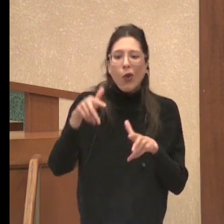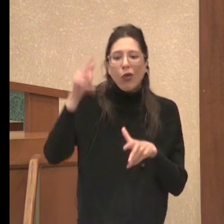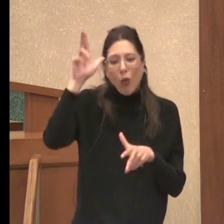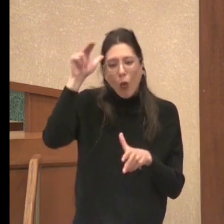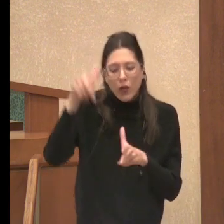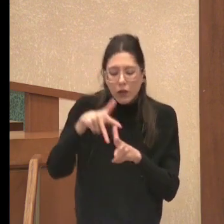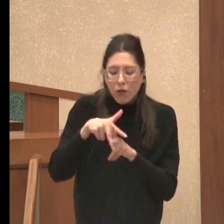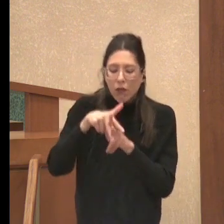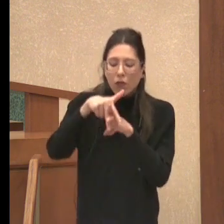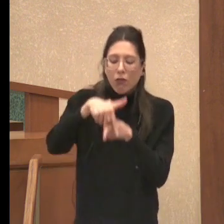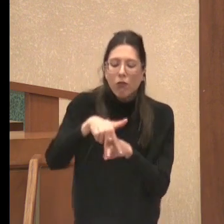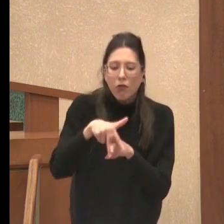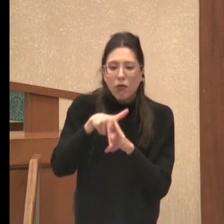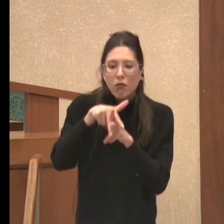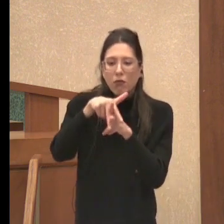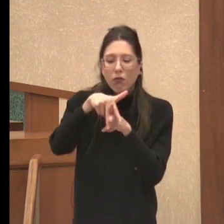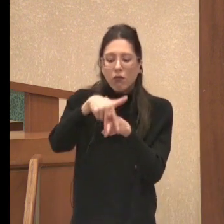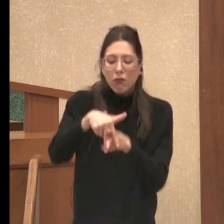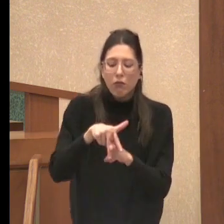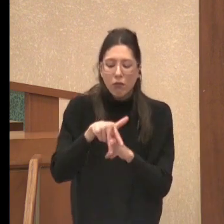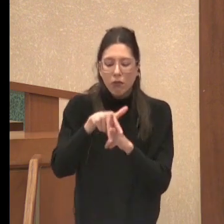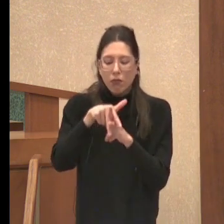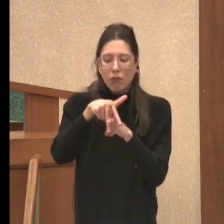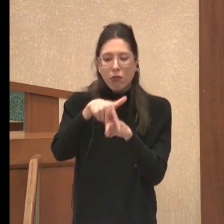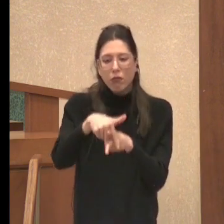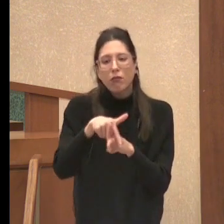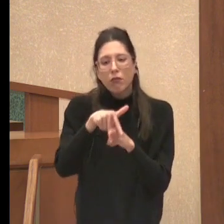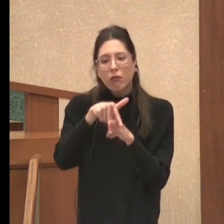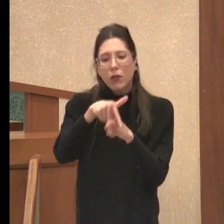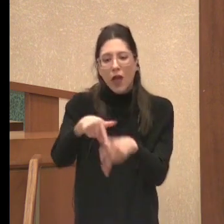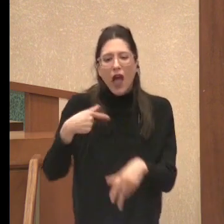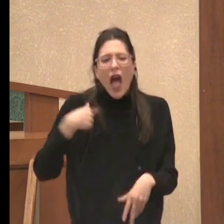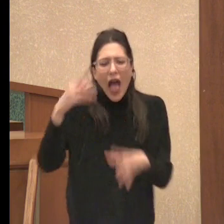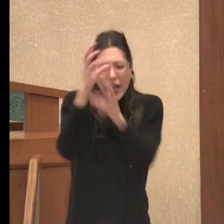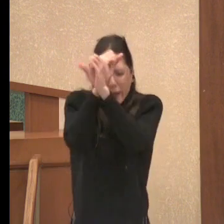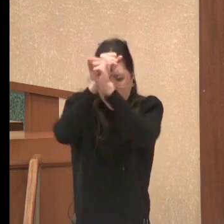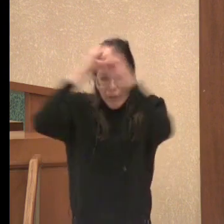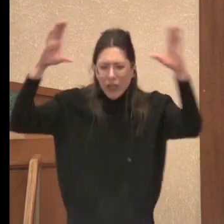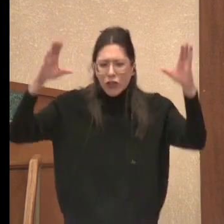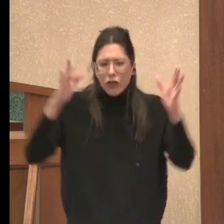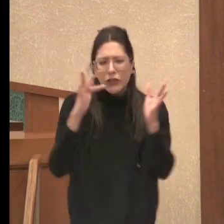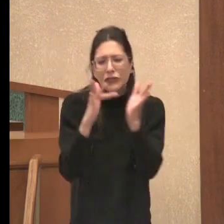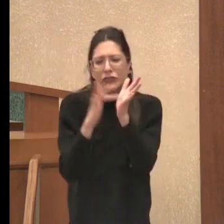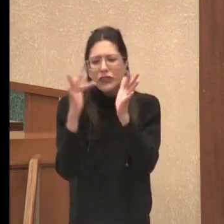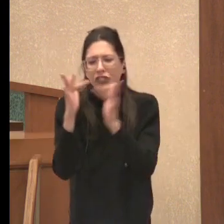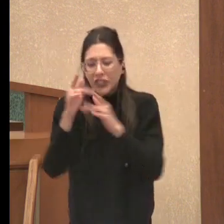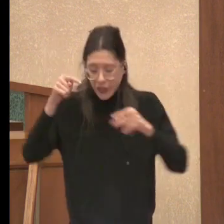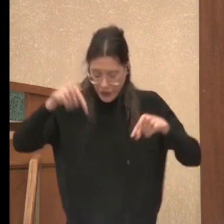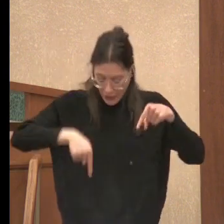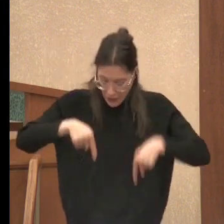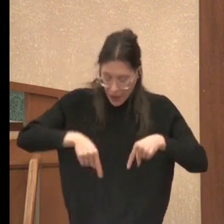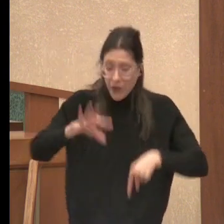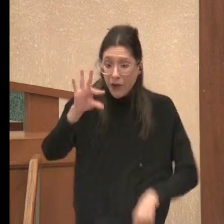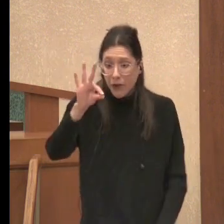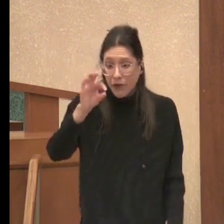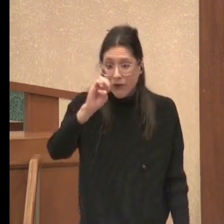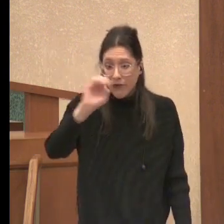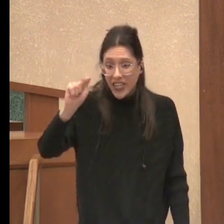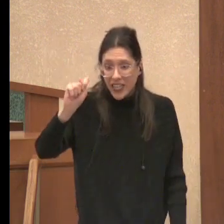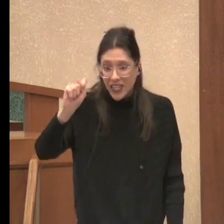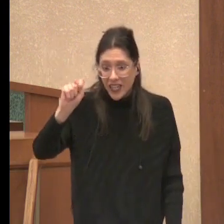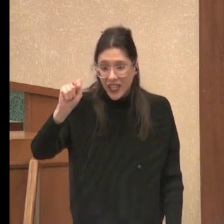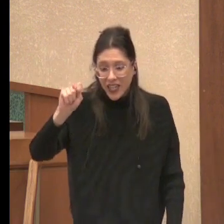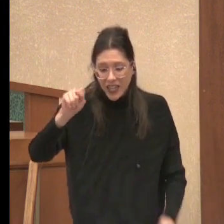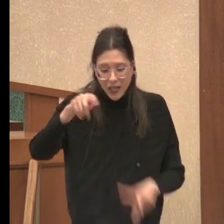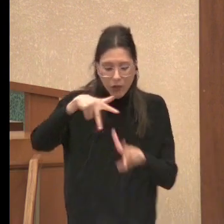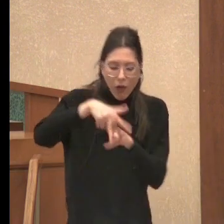pace. I can almost picture Jesus' feet scraping against the cloaks and palm leaves as